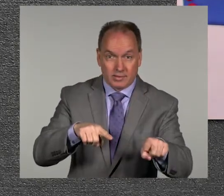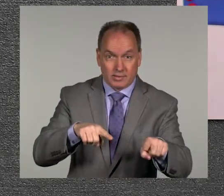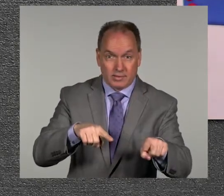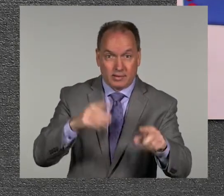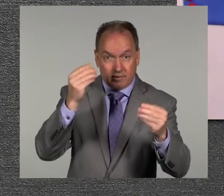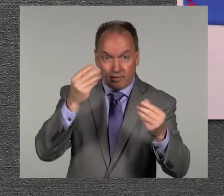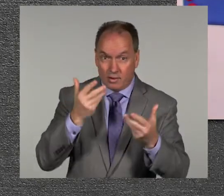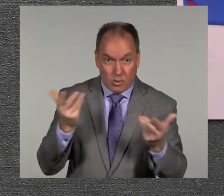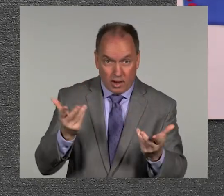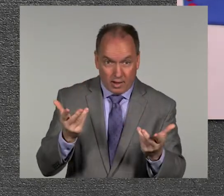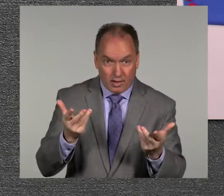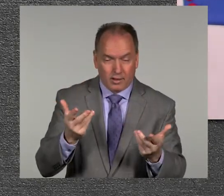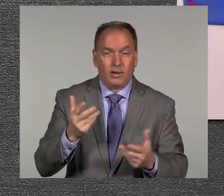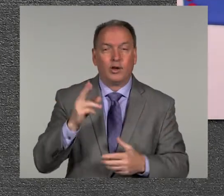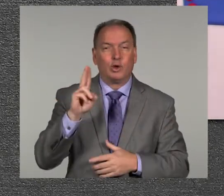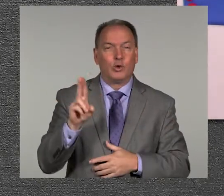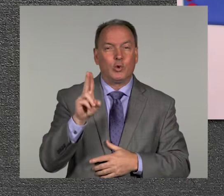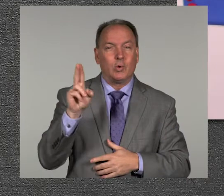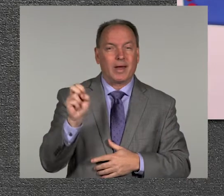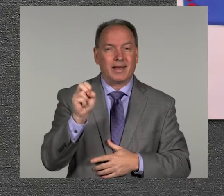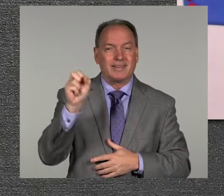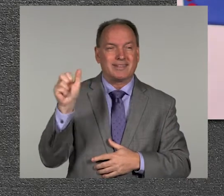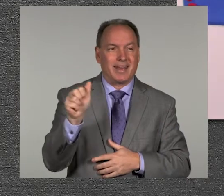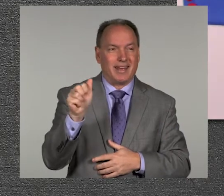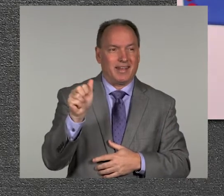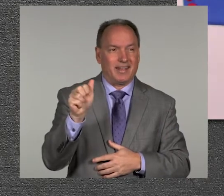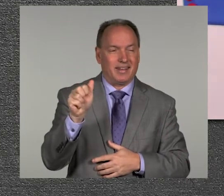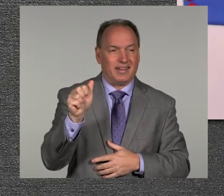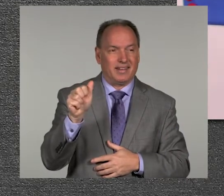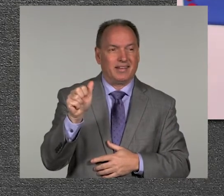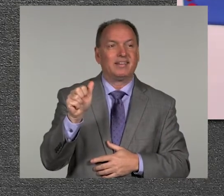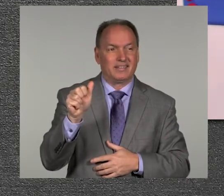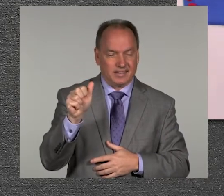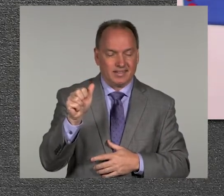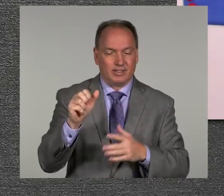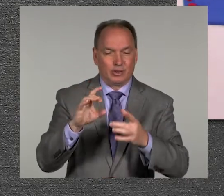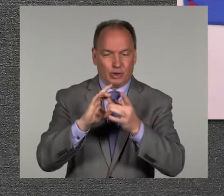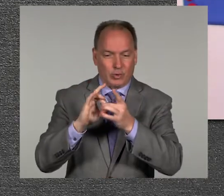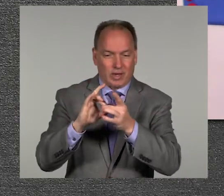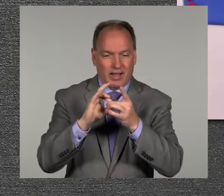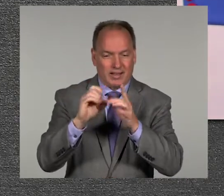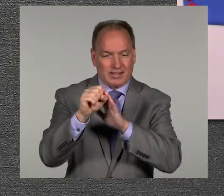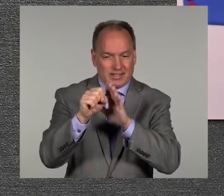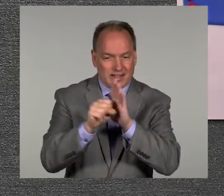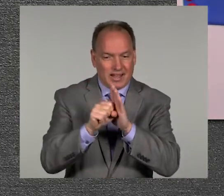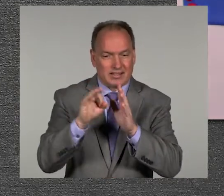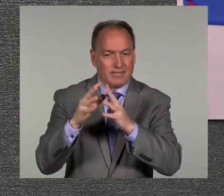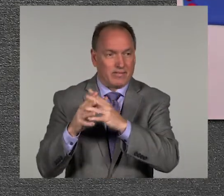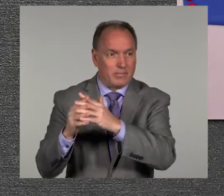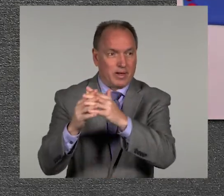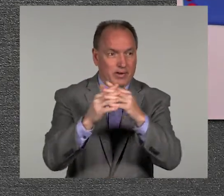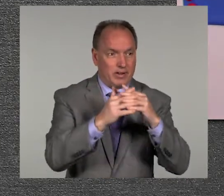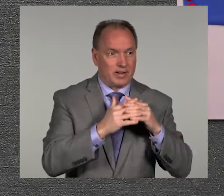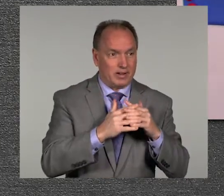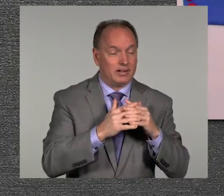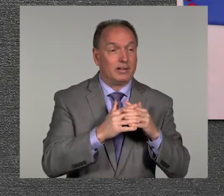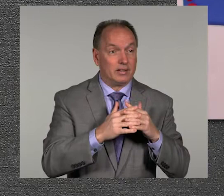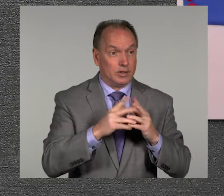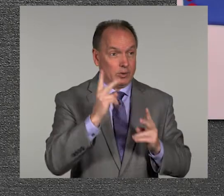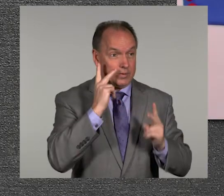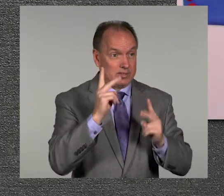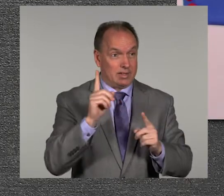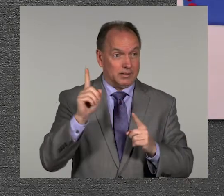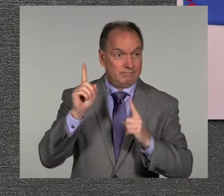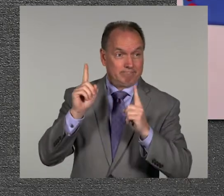5, 4, 3, 2, 1. Right, we live in the United States of America. So our country, I have a map,